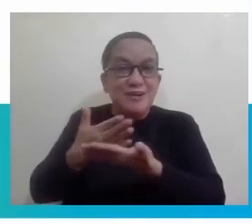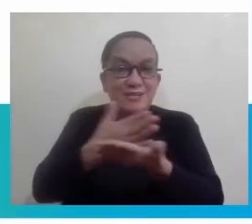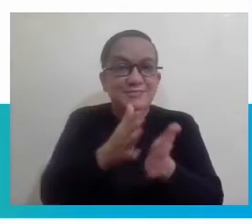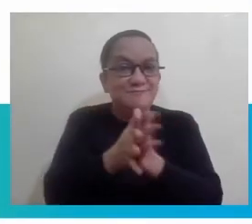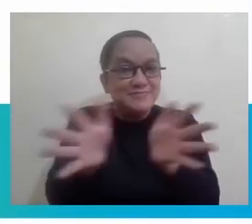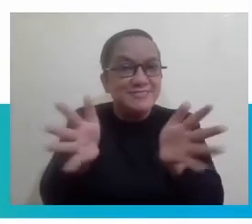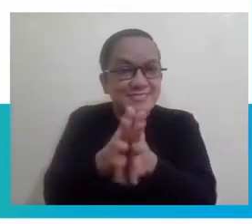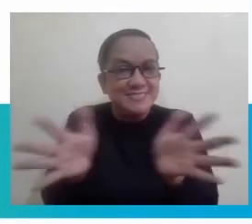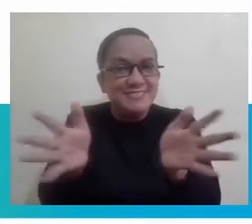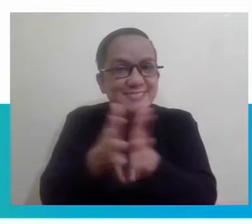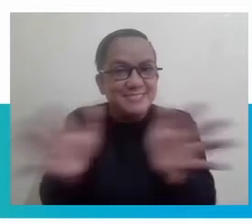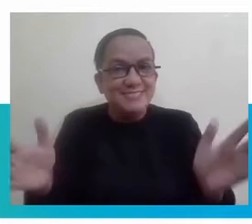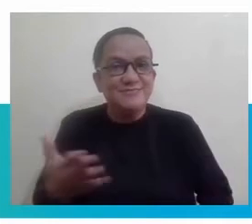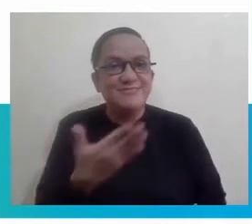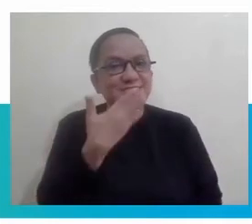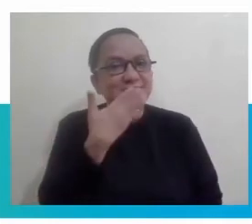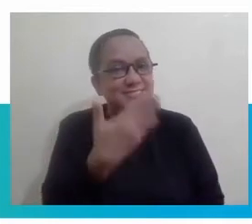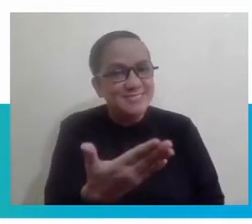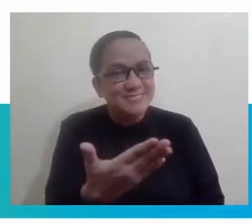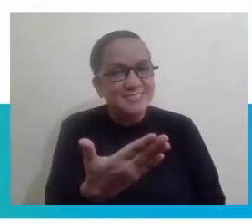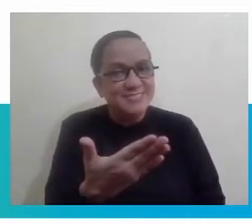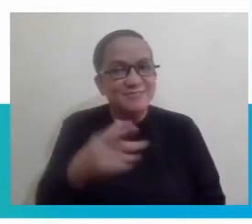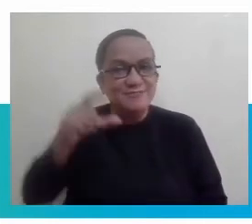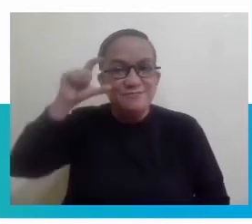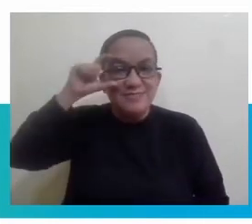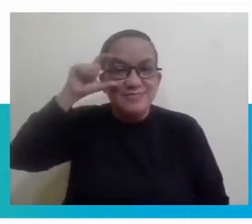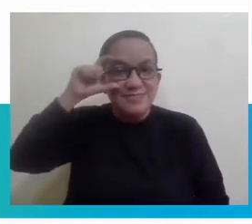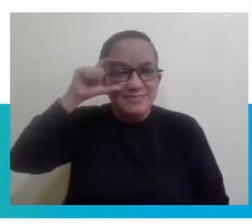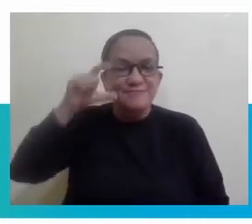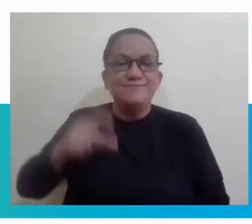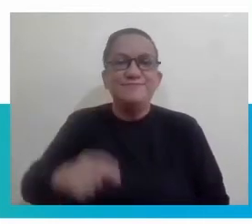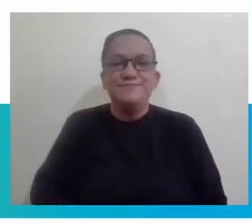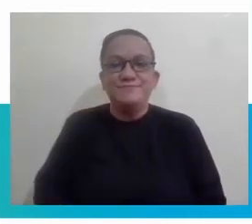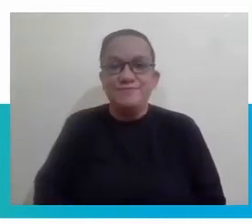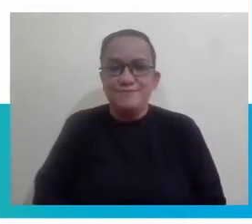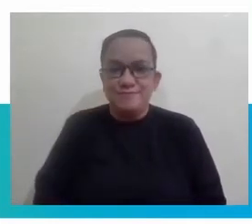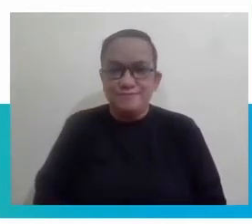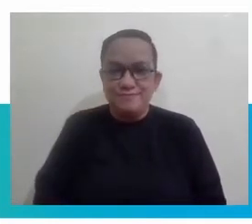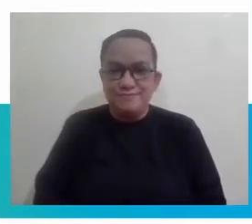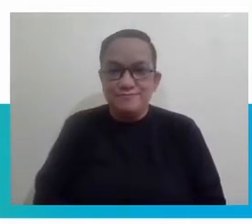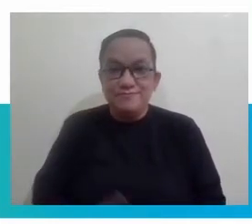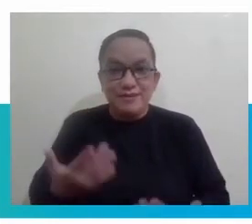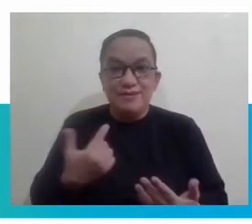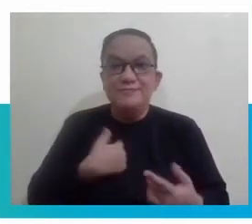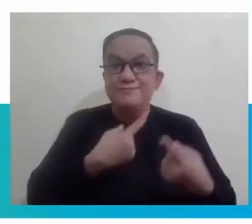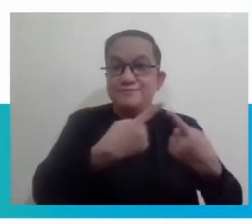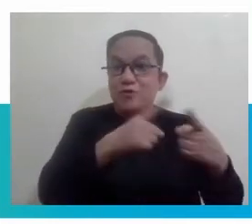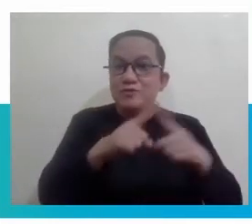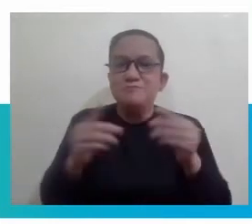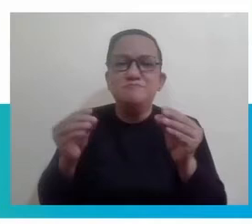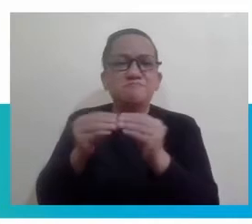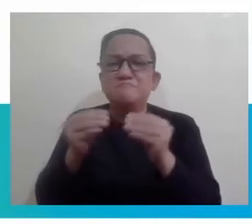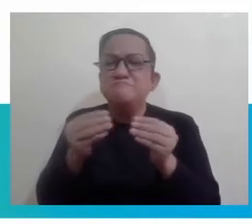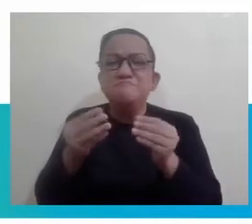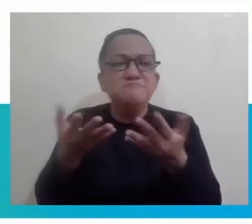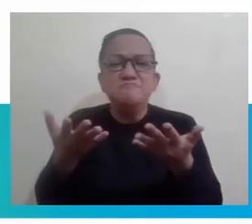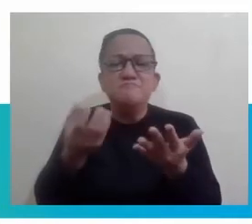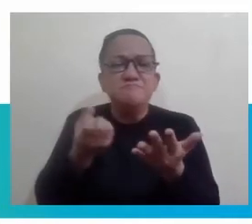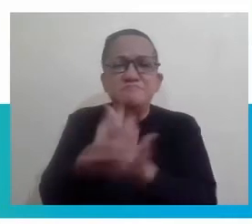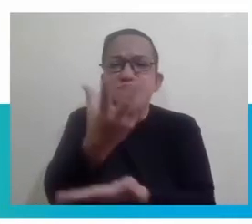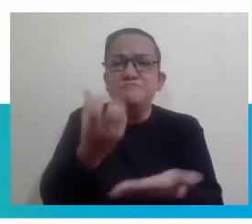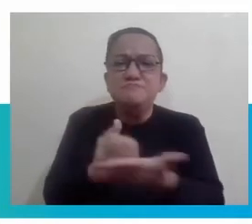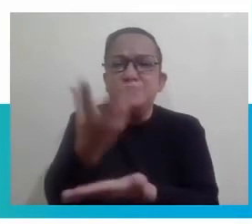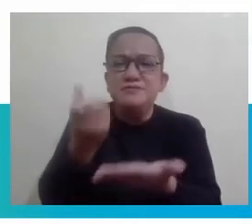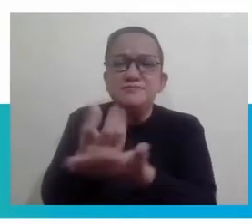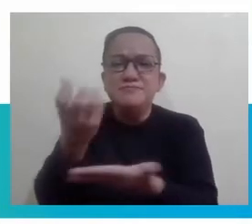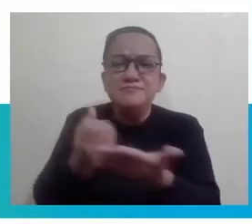and all the information about the ocean partnerships. I'm sure we will hear from you again during the Q&A. So